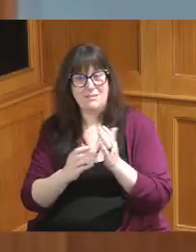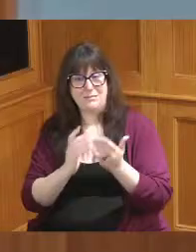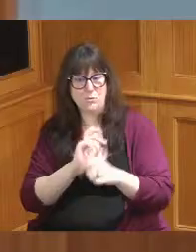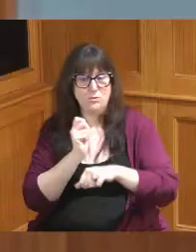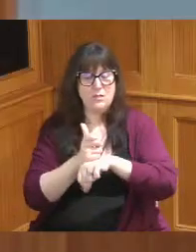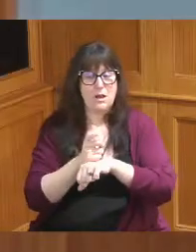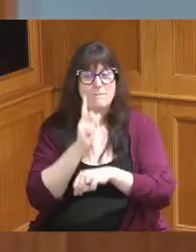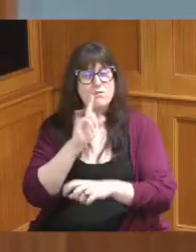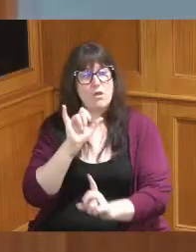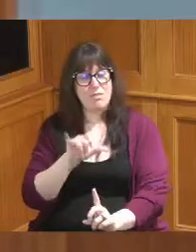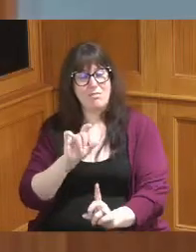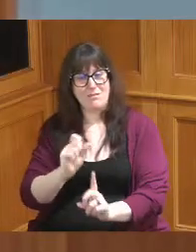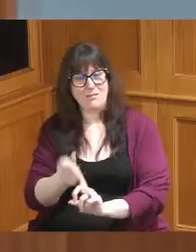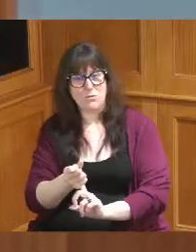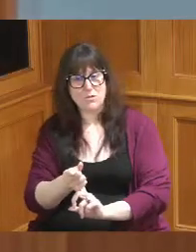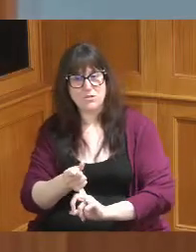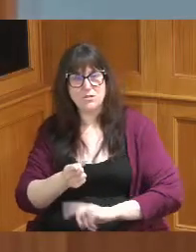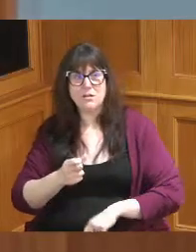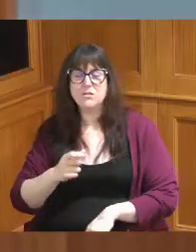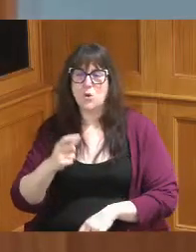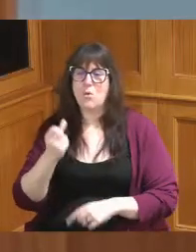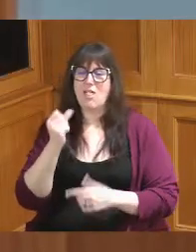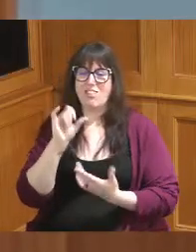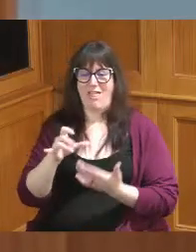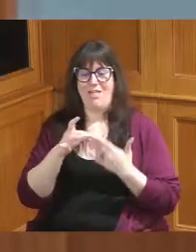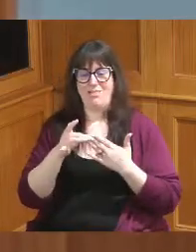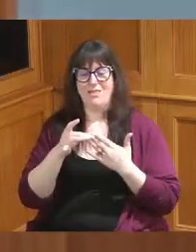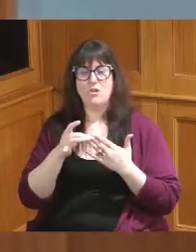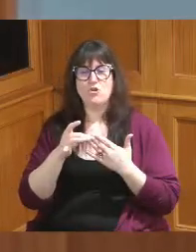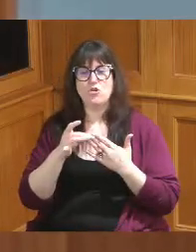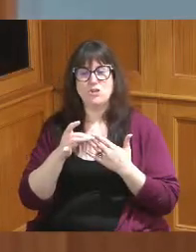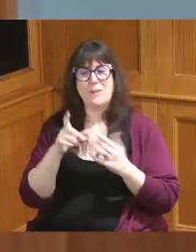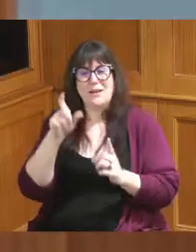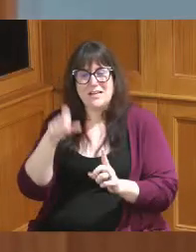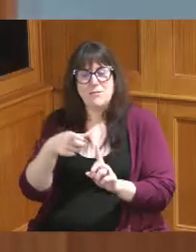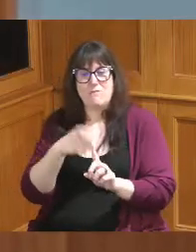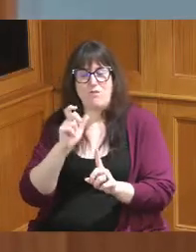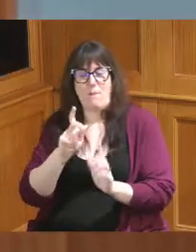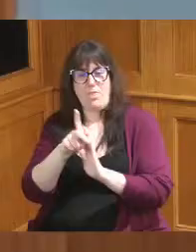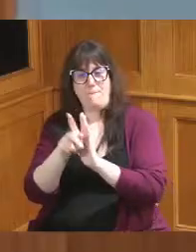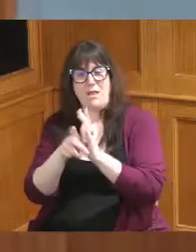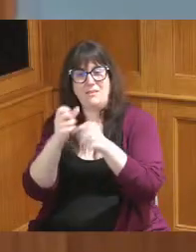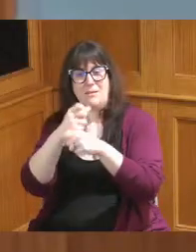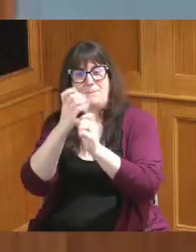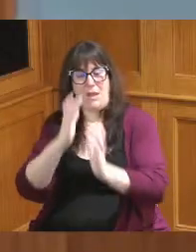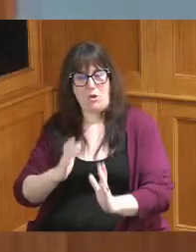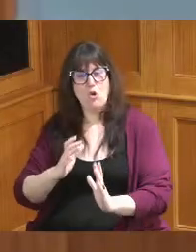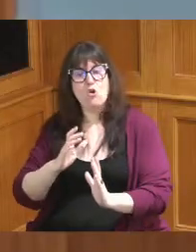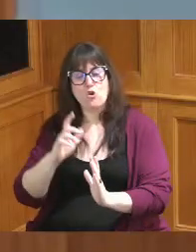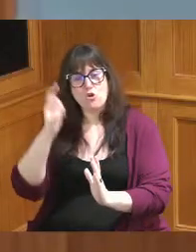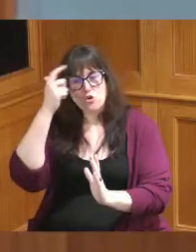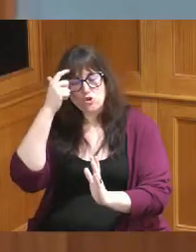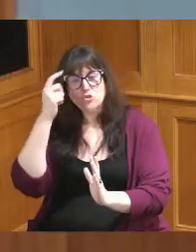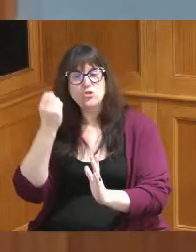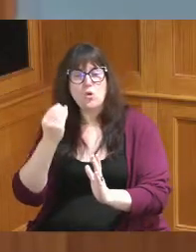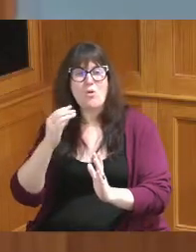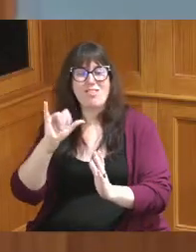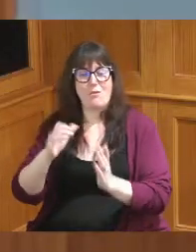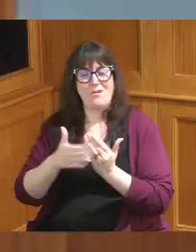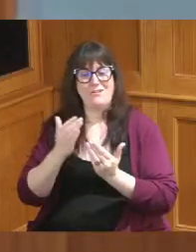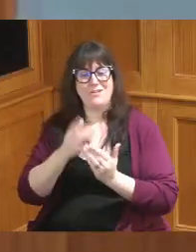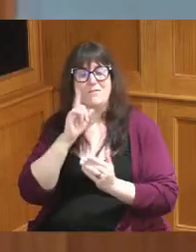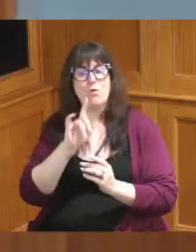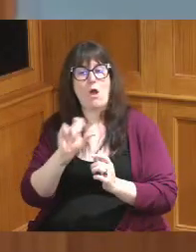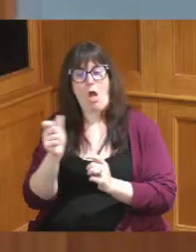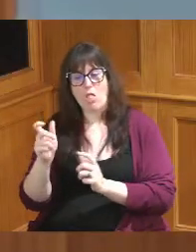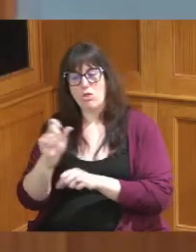governmental entities, I think that when that leadership comes from our policymakers, I think it makes it very much easier for other employers to understand